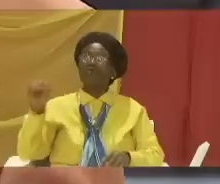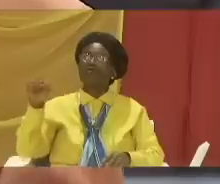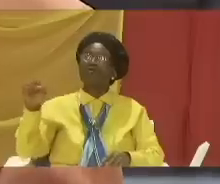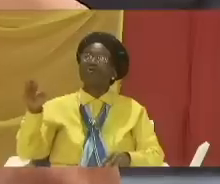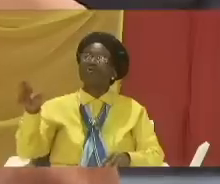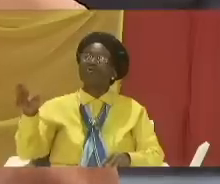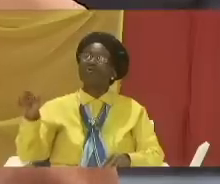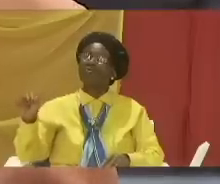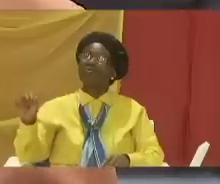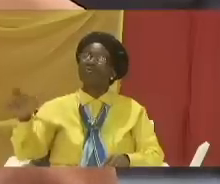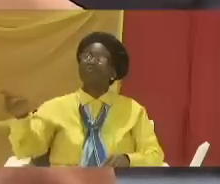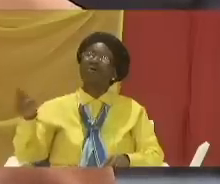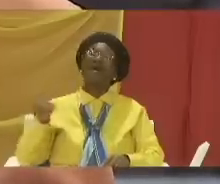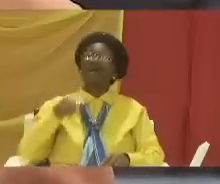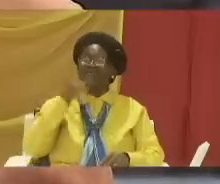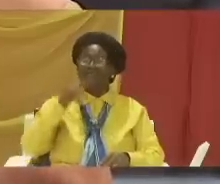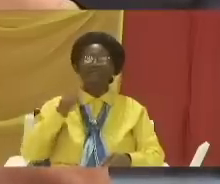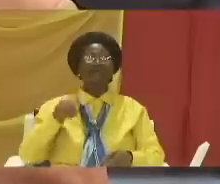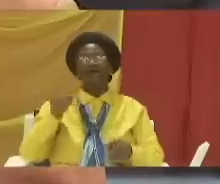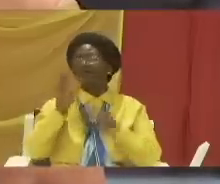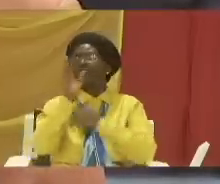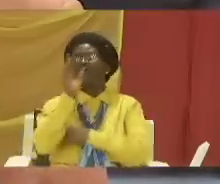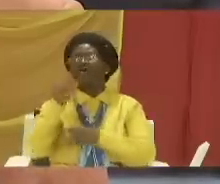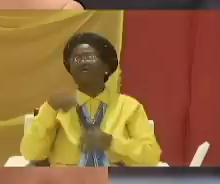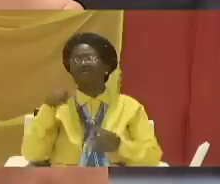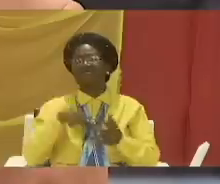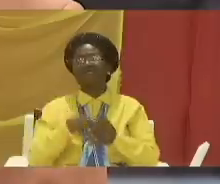God, this is not our covenant.